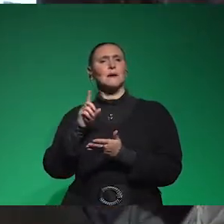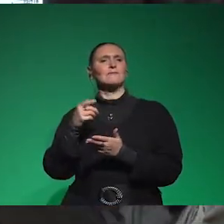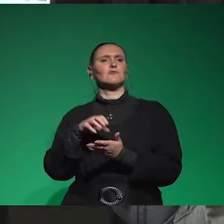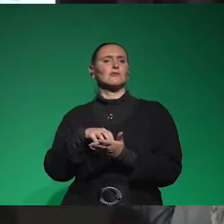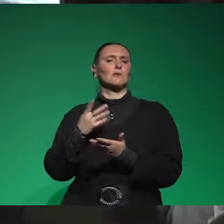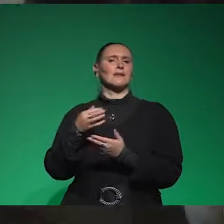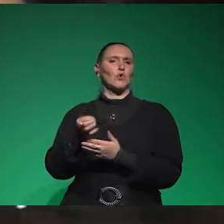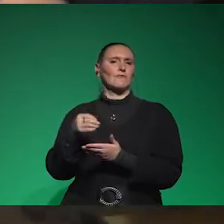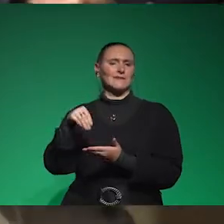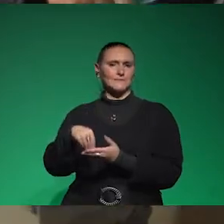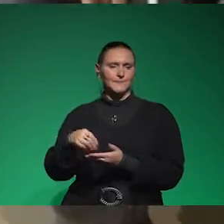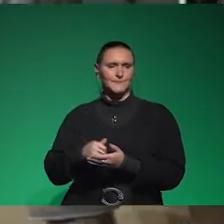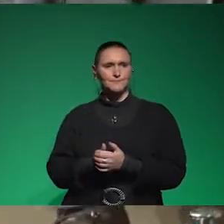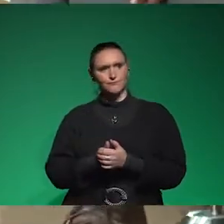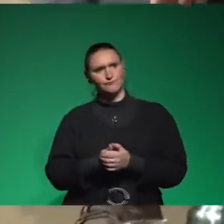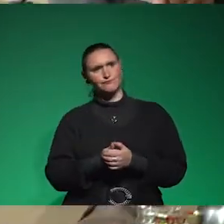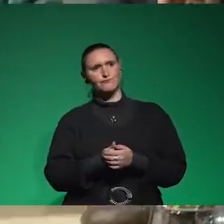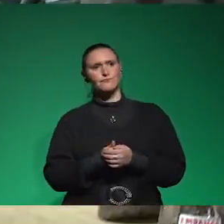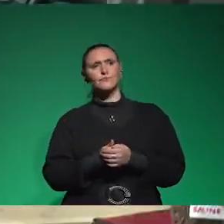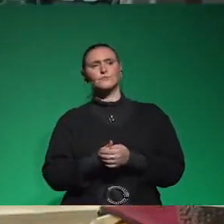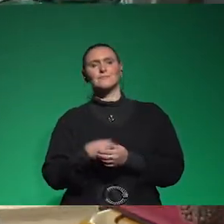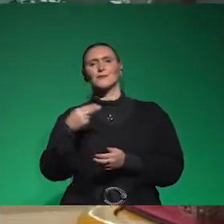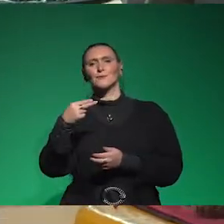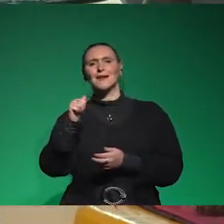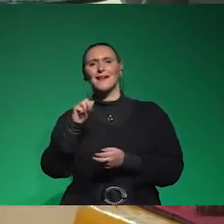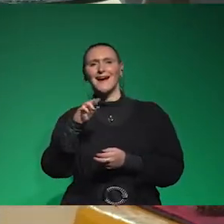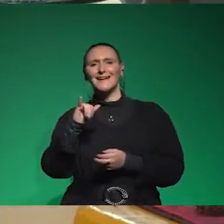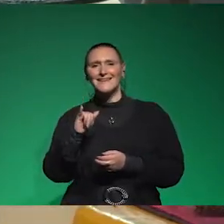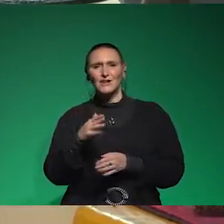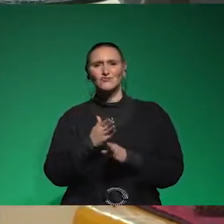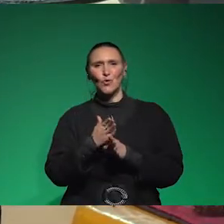Harry make coffee from our coffee plantation that